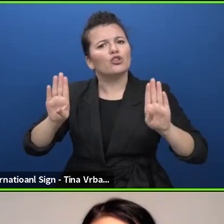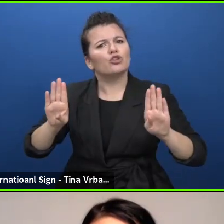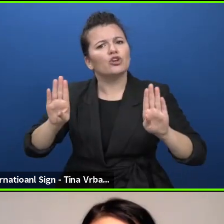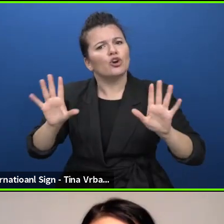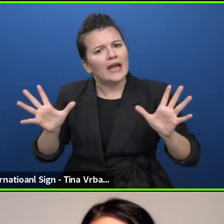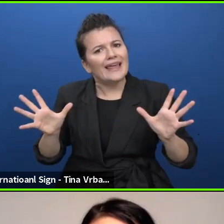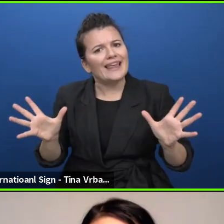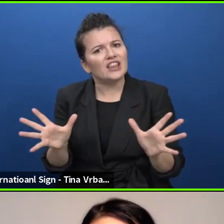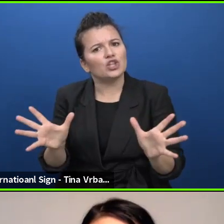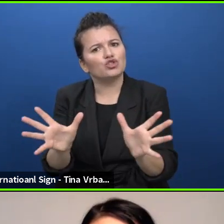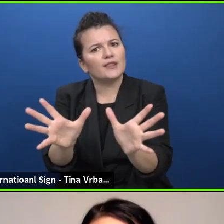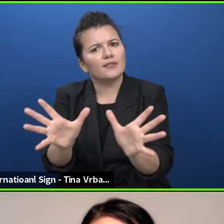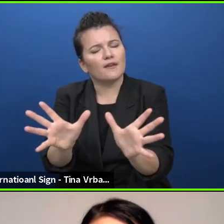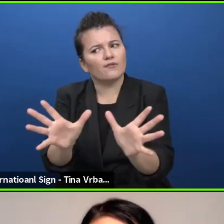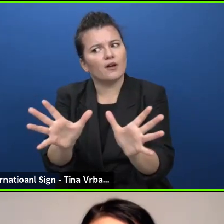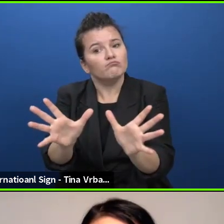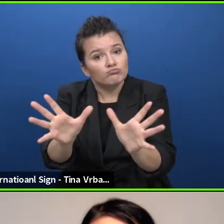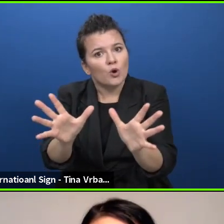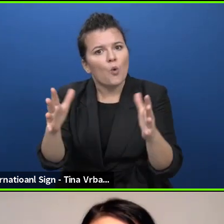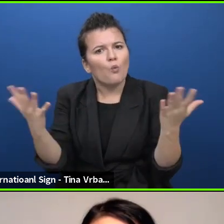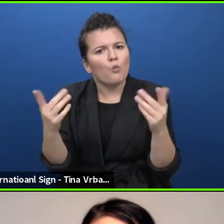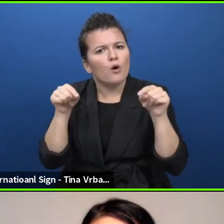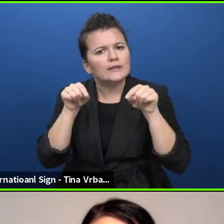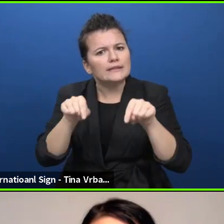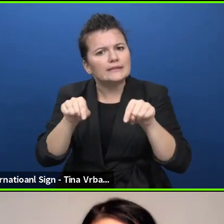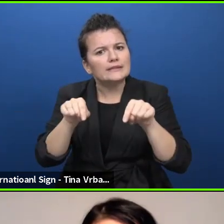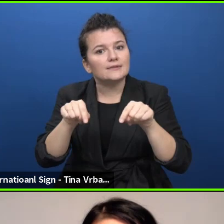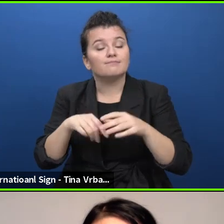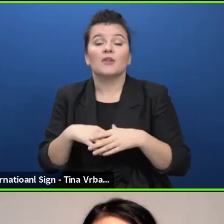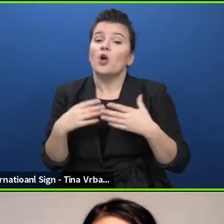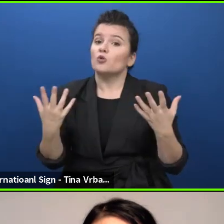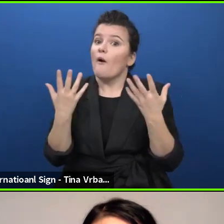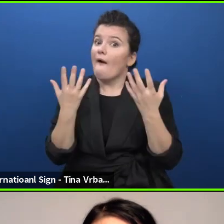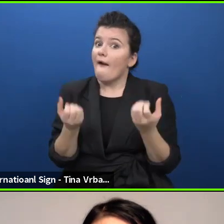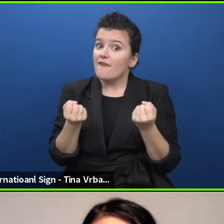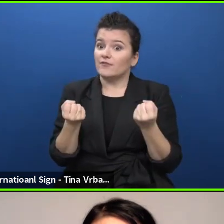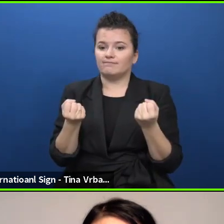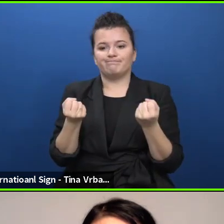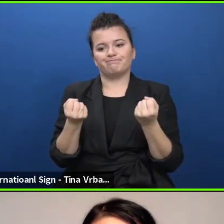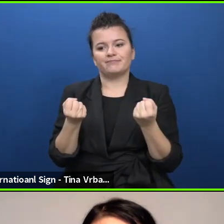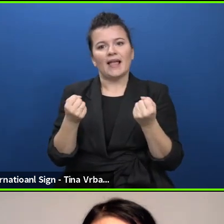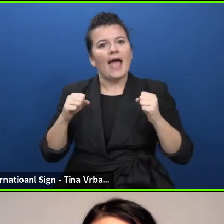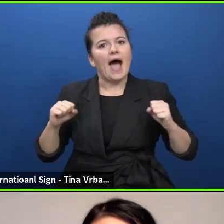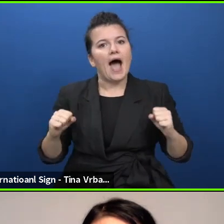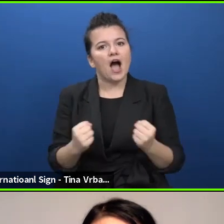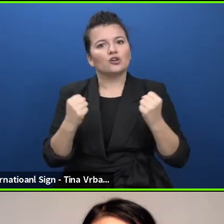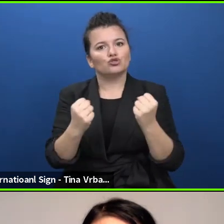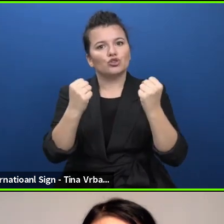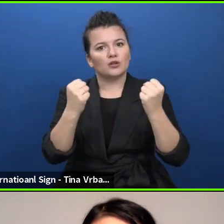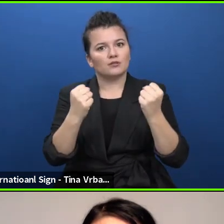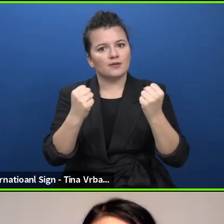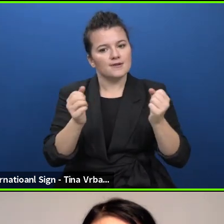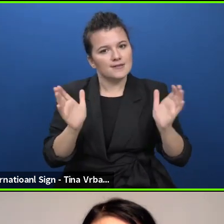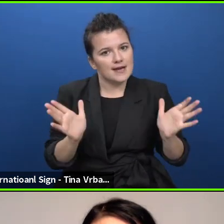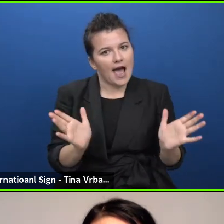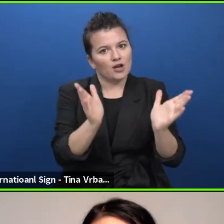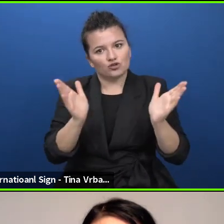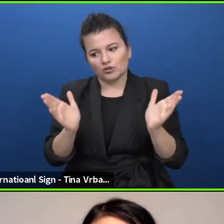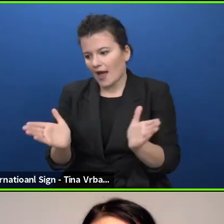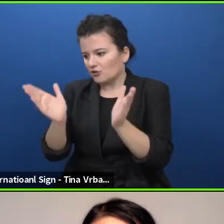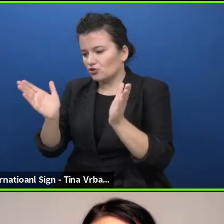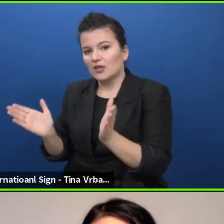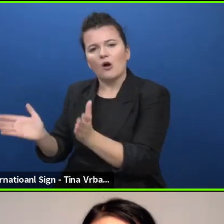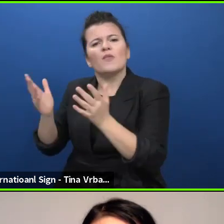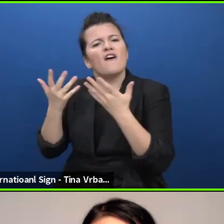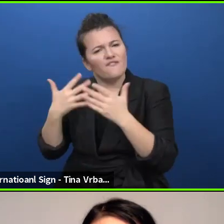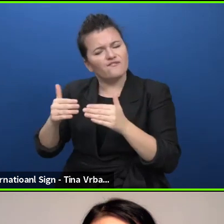of a set of actions that we are planning to have and that we have already started having in